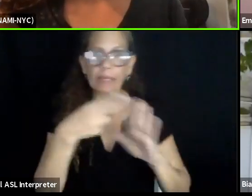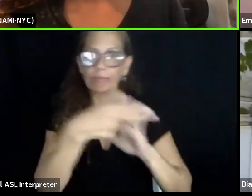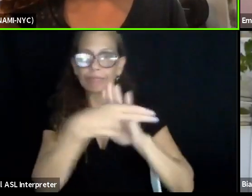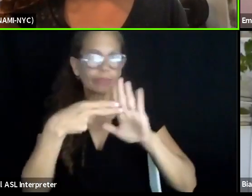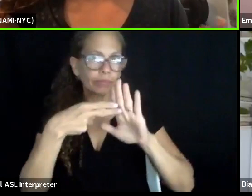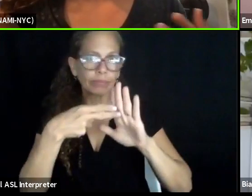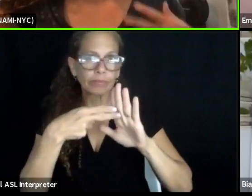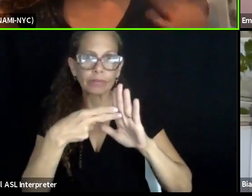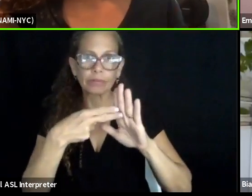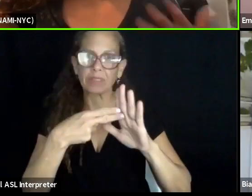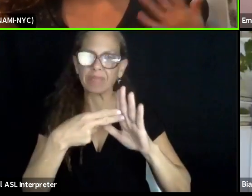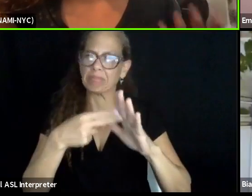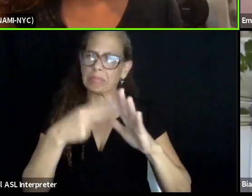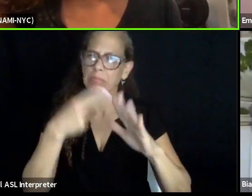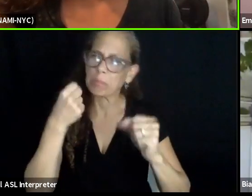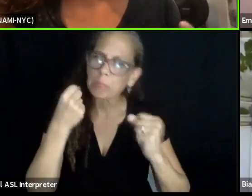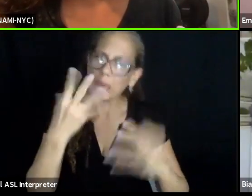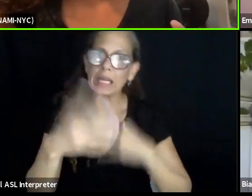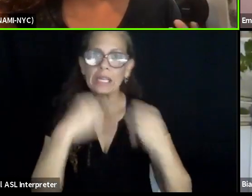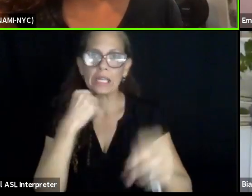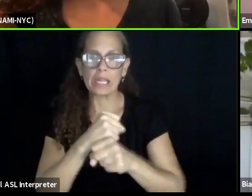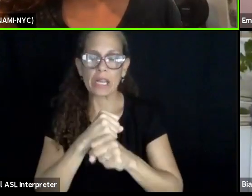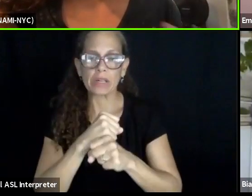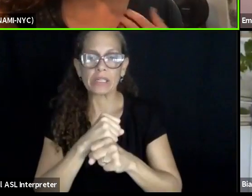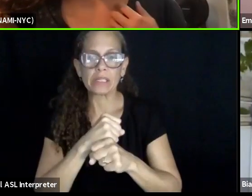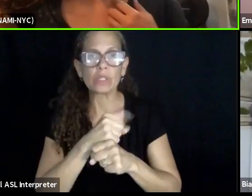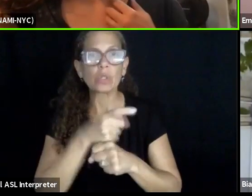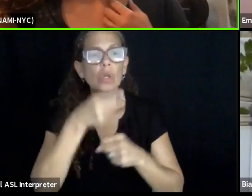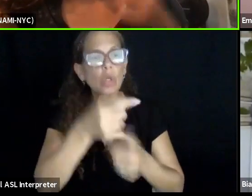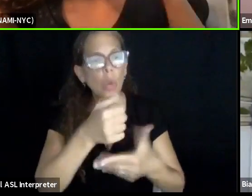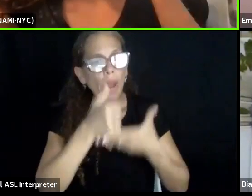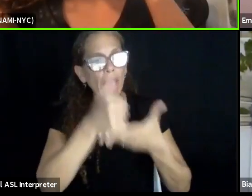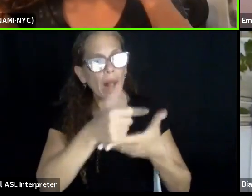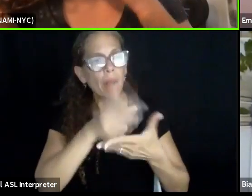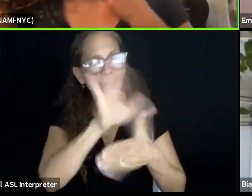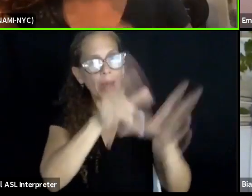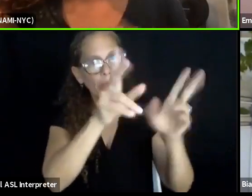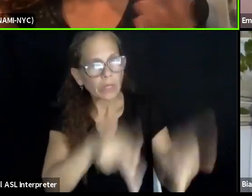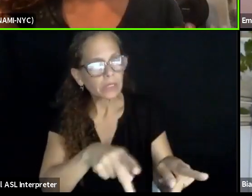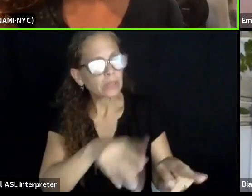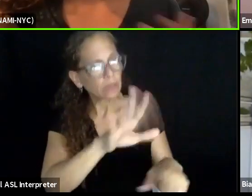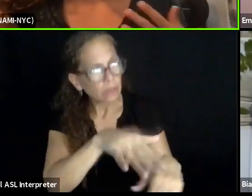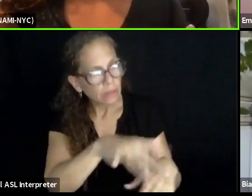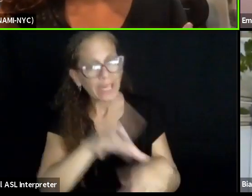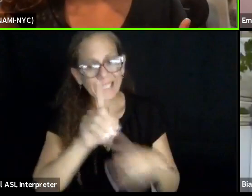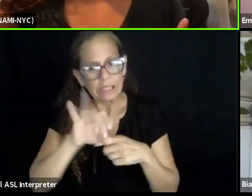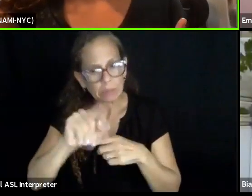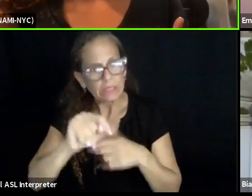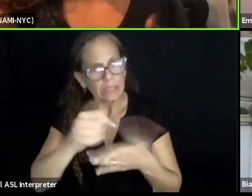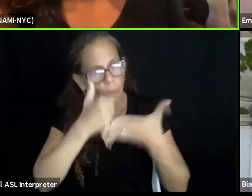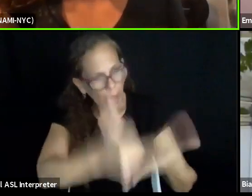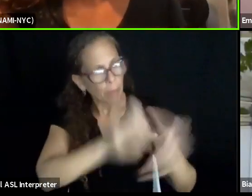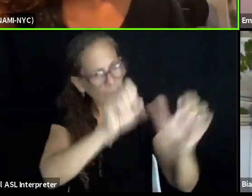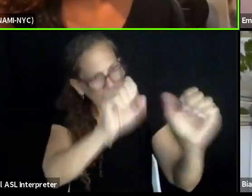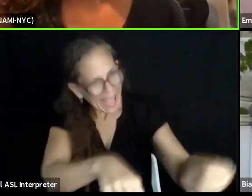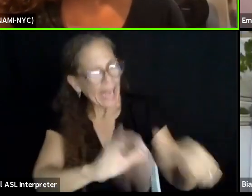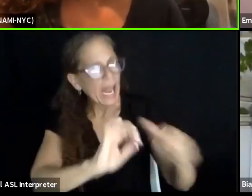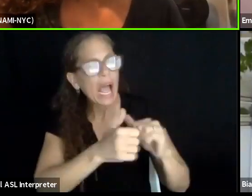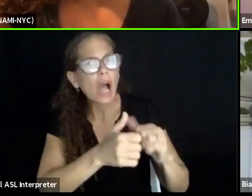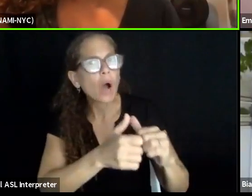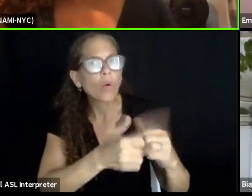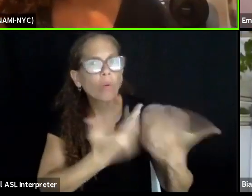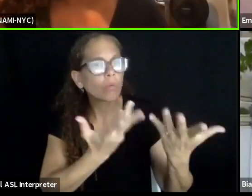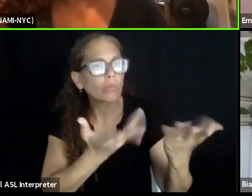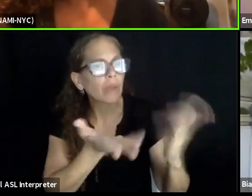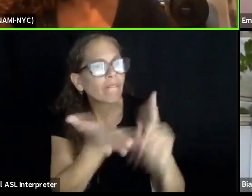would you help them to believe that some of these skills will work, and how to put in the effort and to put in the